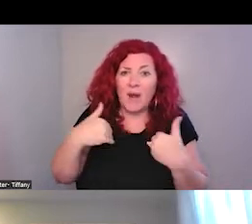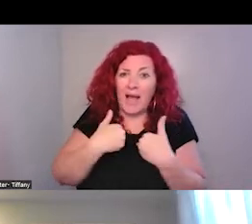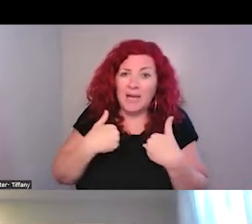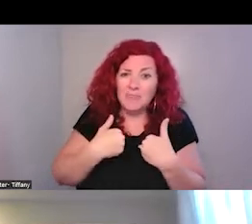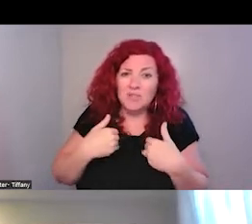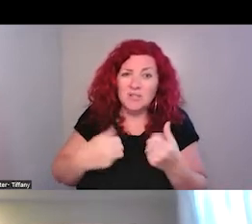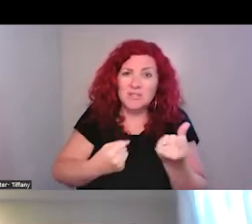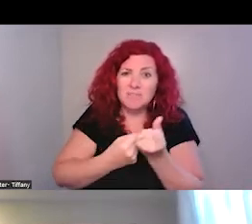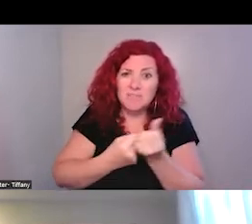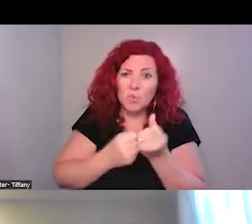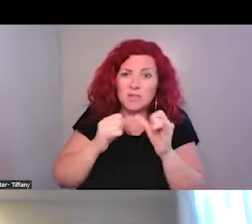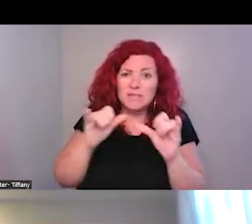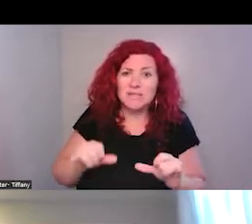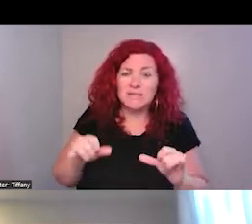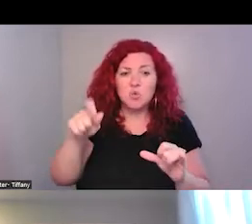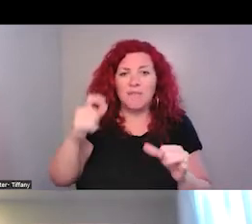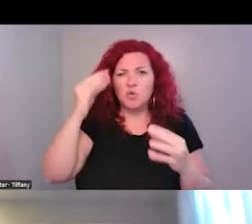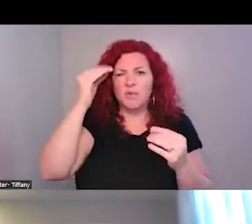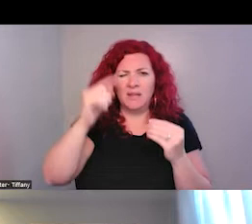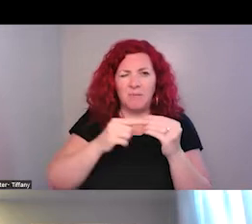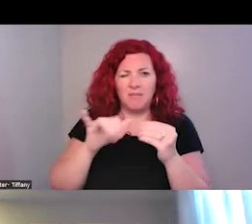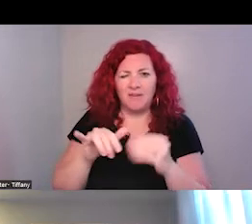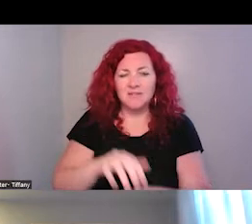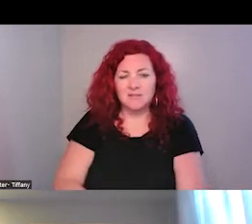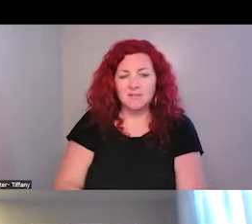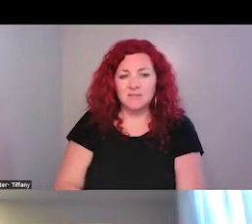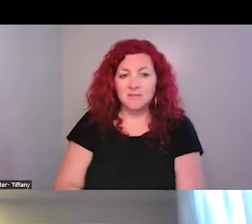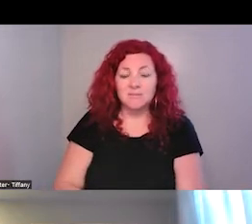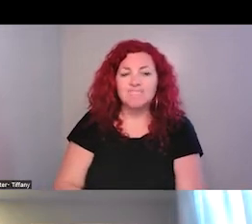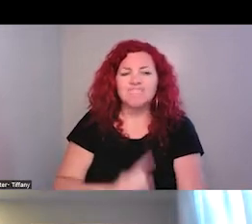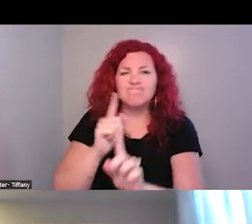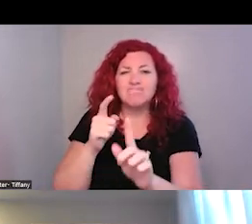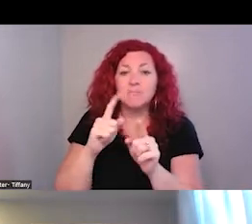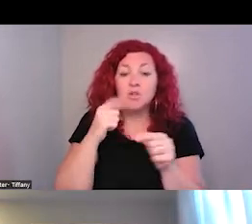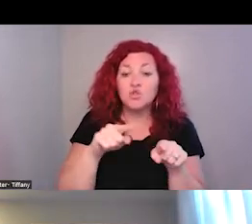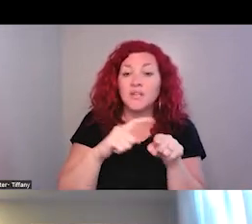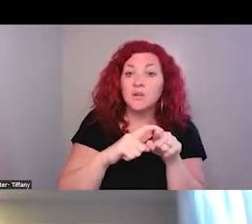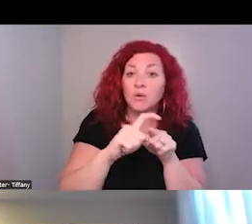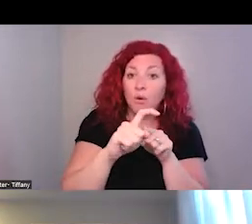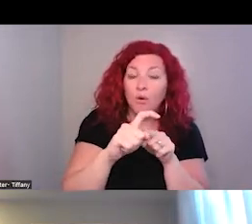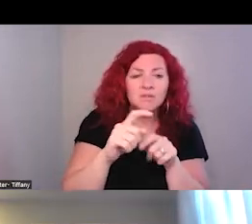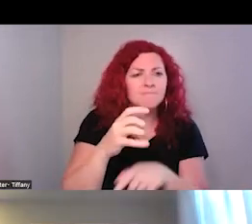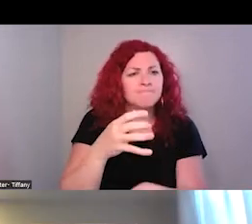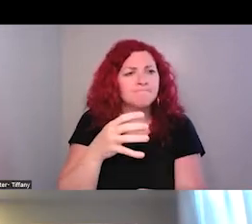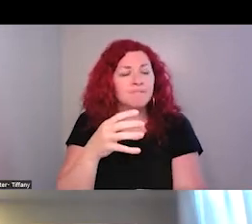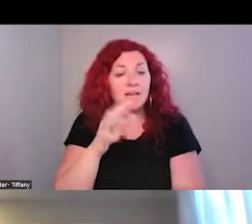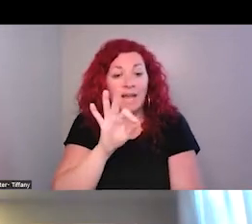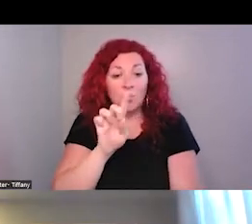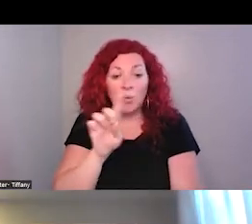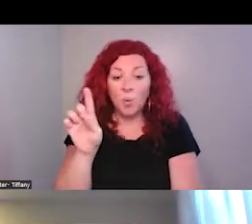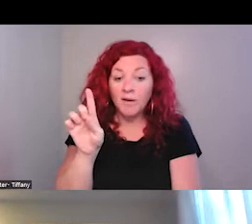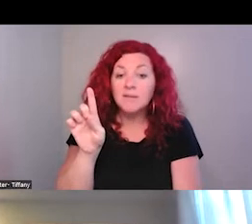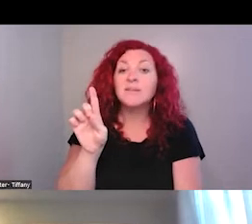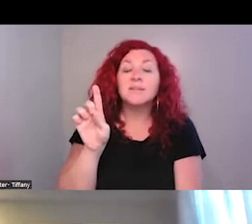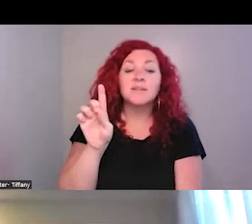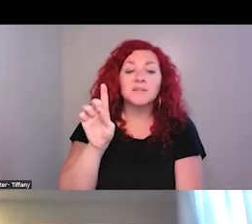And we really need to think that through. Just a point on calls. I know in terms of 911 calls that I've looked at